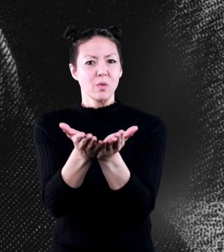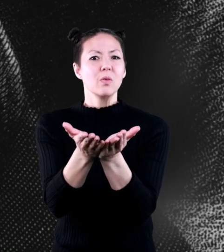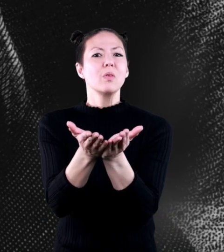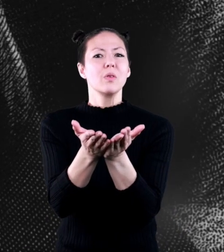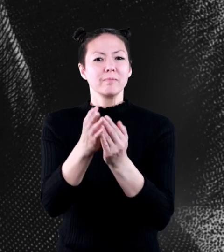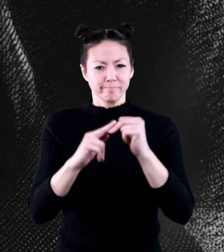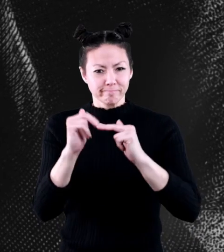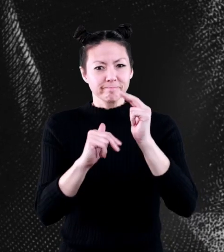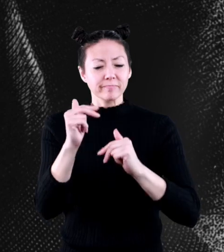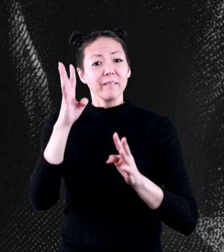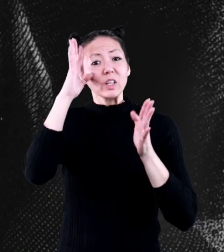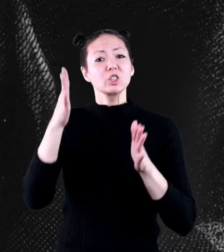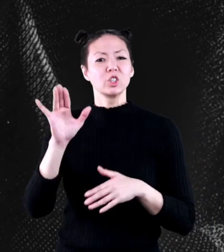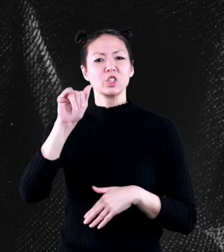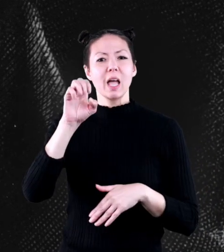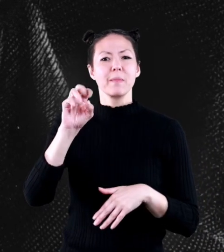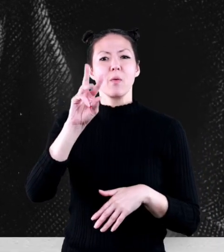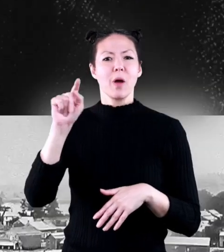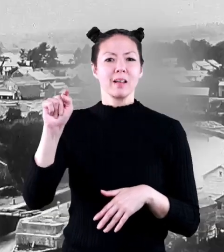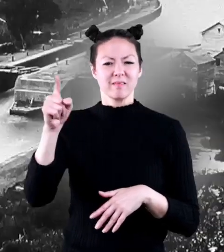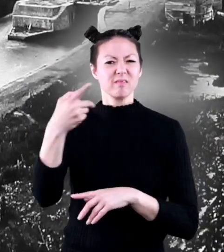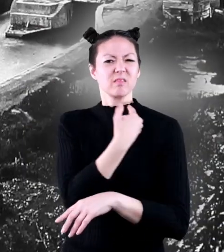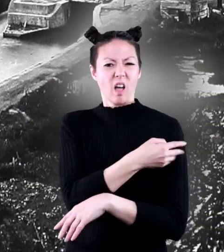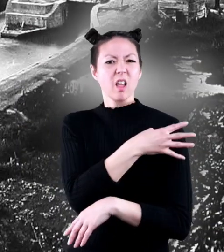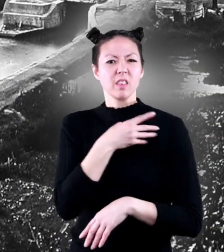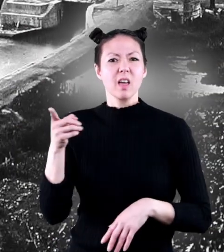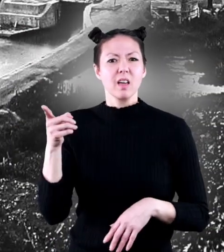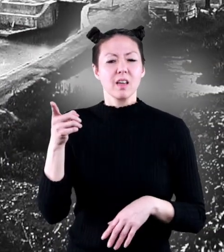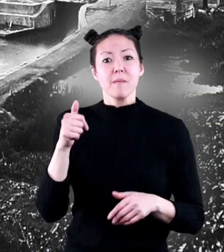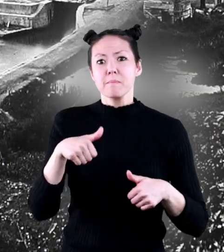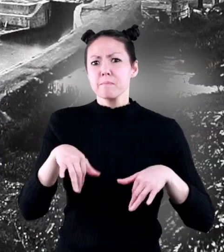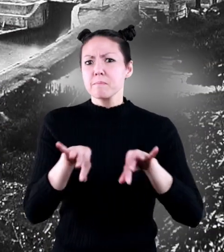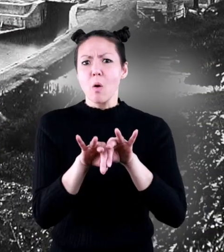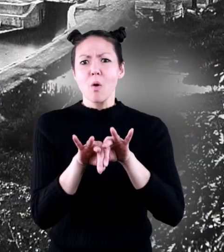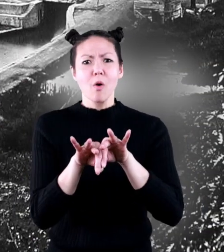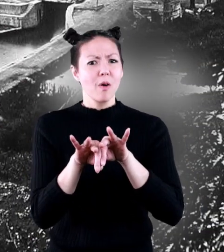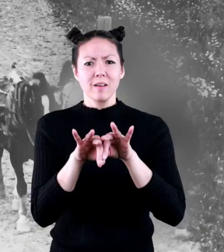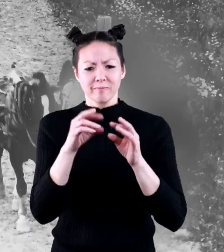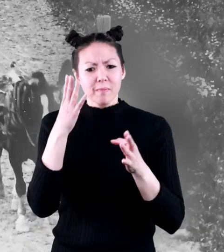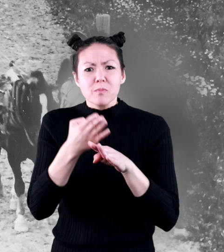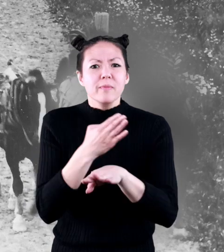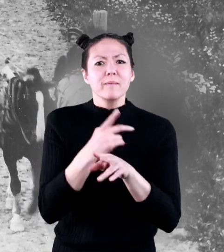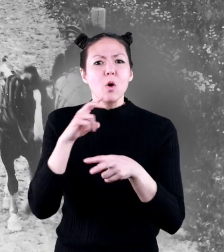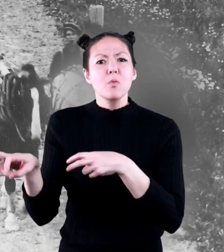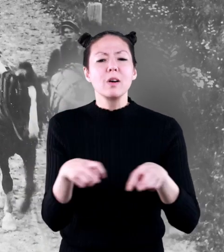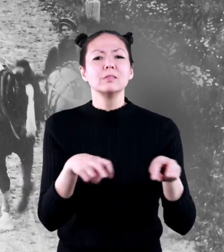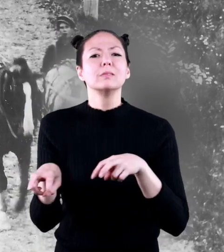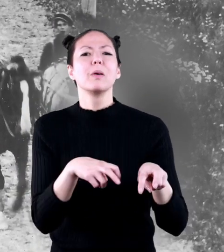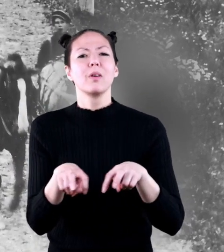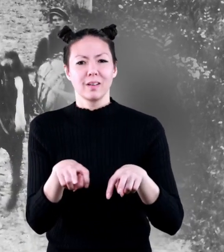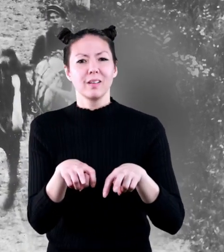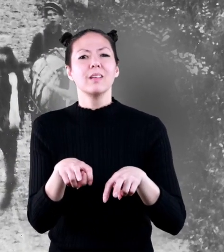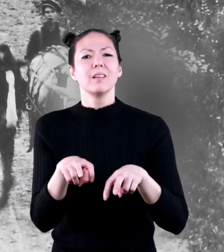built by inventor James Watt of Scotland. Another important improvement in transportation was the completion of the